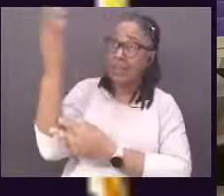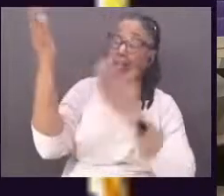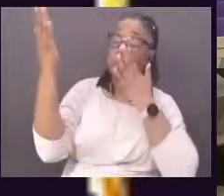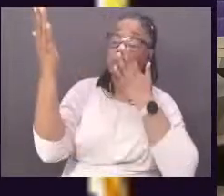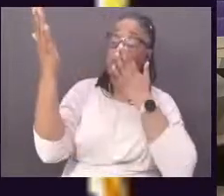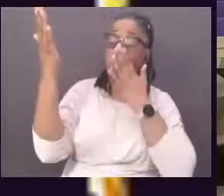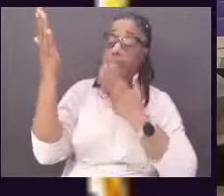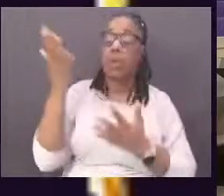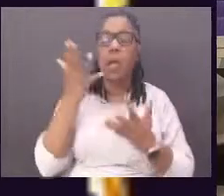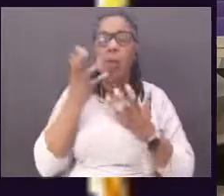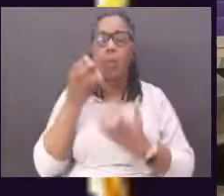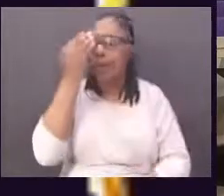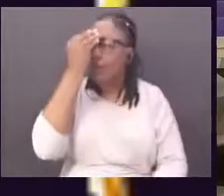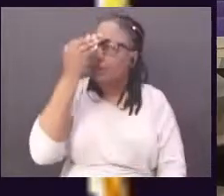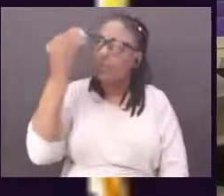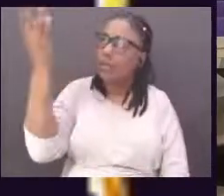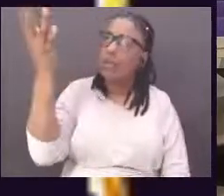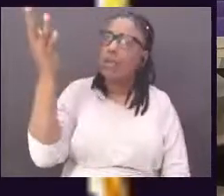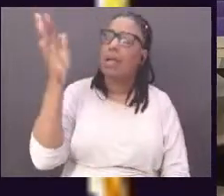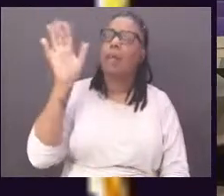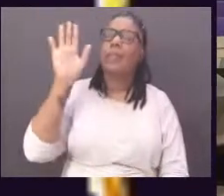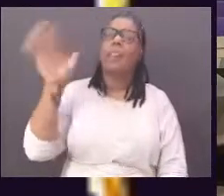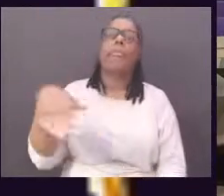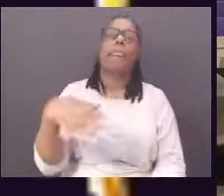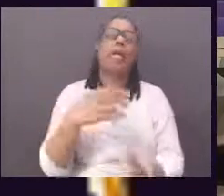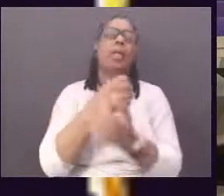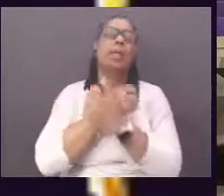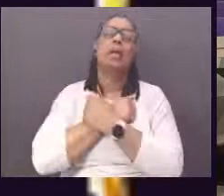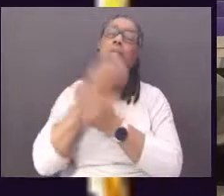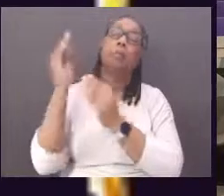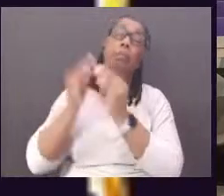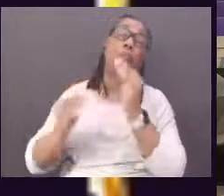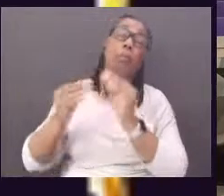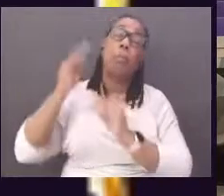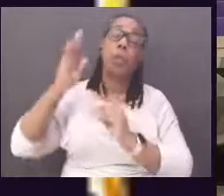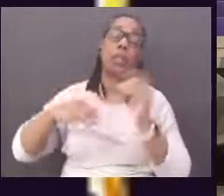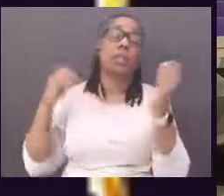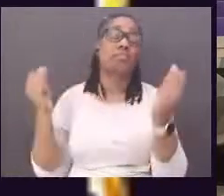wanna say I love you more than anything.